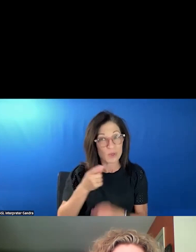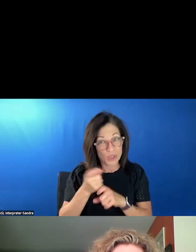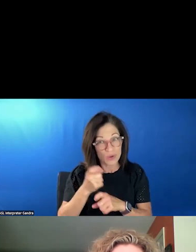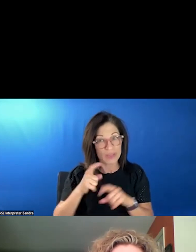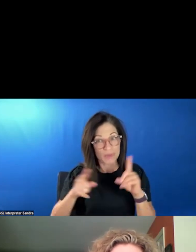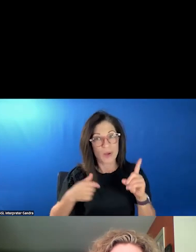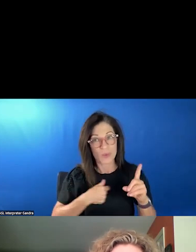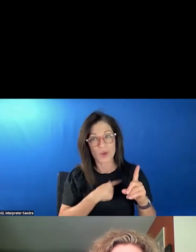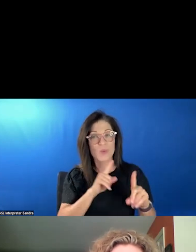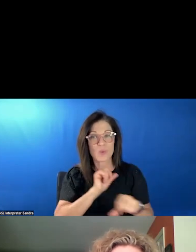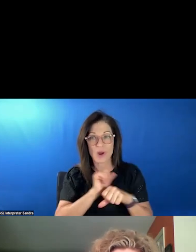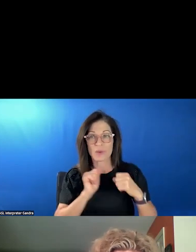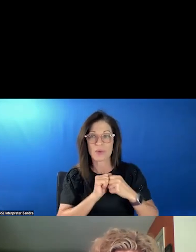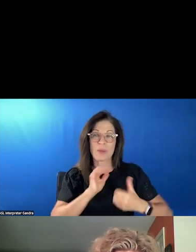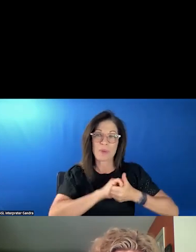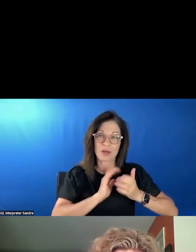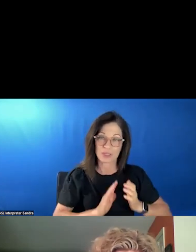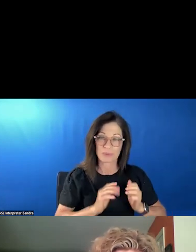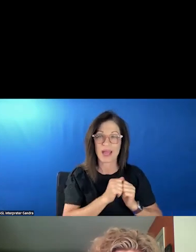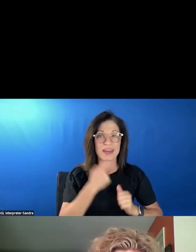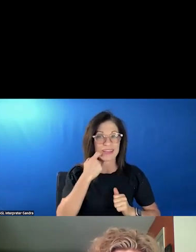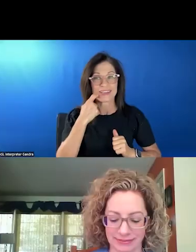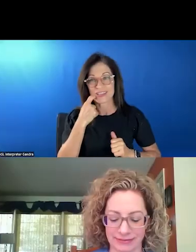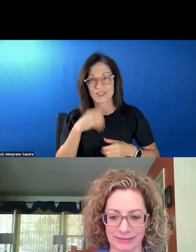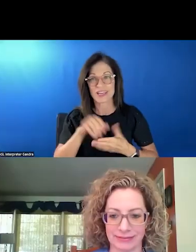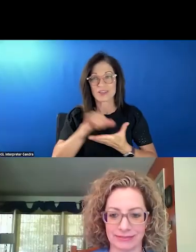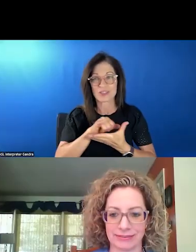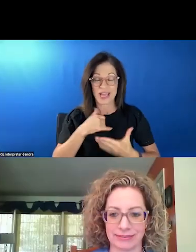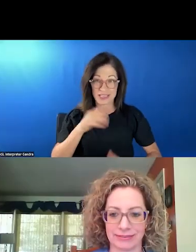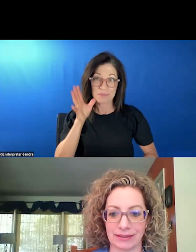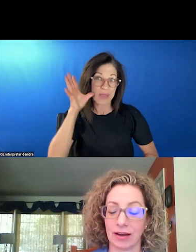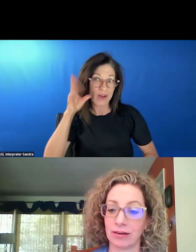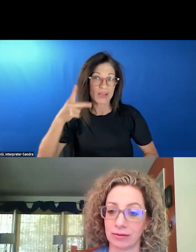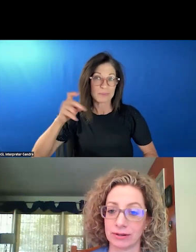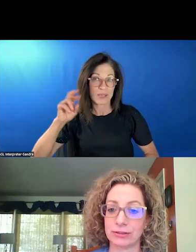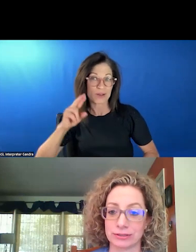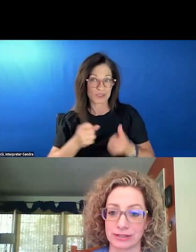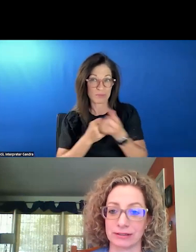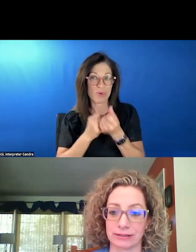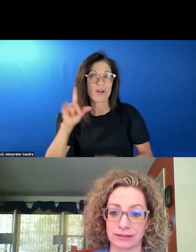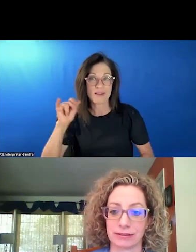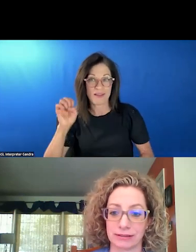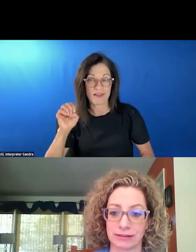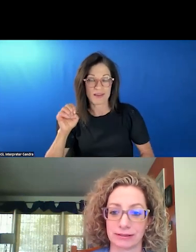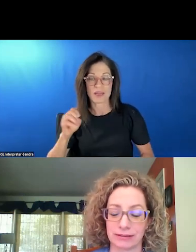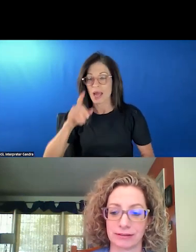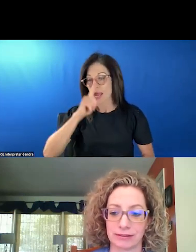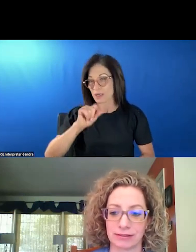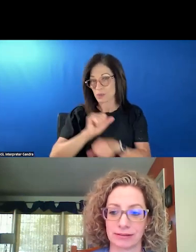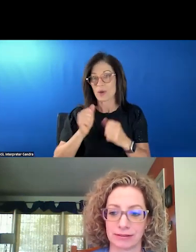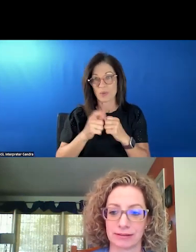with Partnership to End Addiction in New York that has a parent peer support line. And so we actually work with